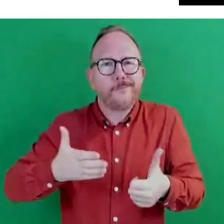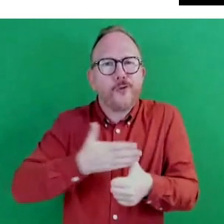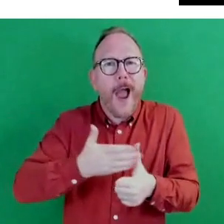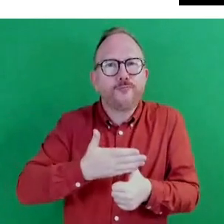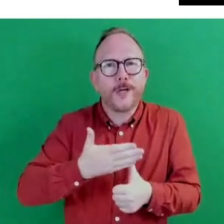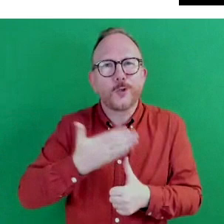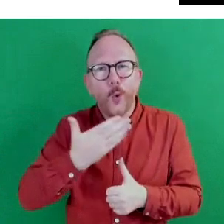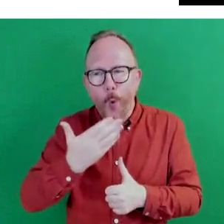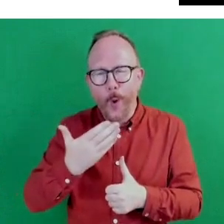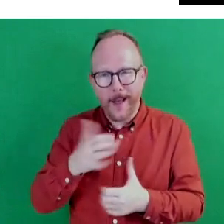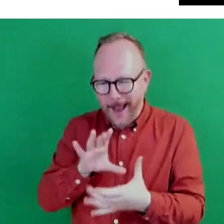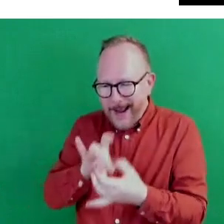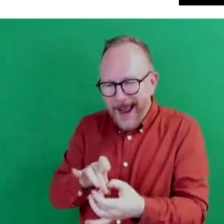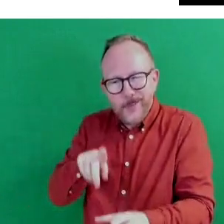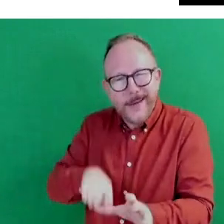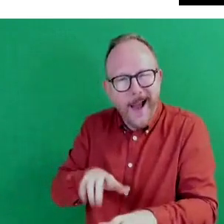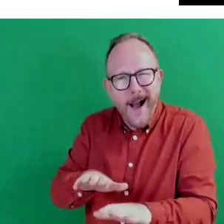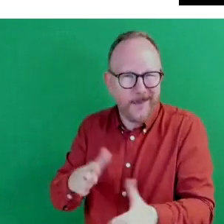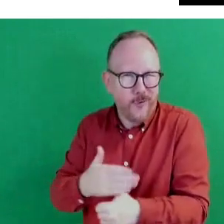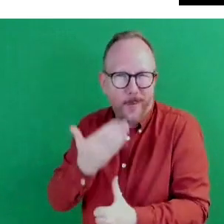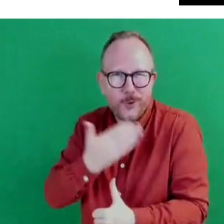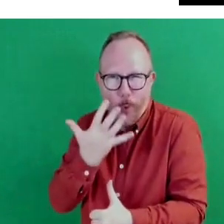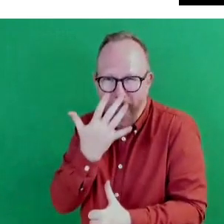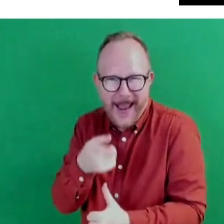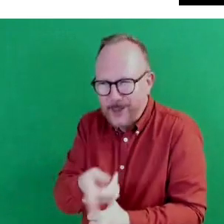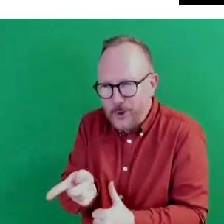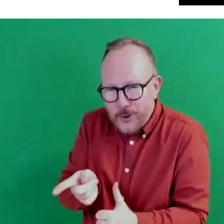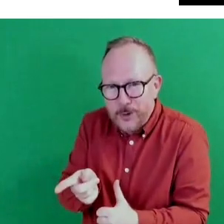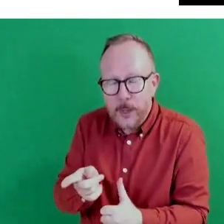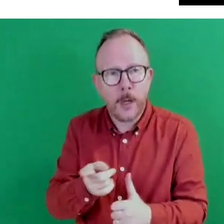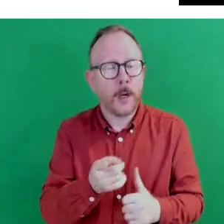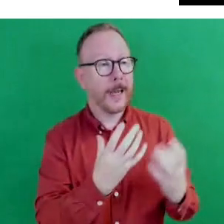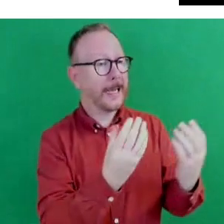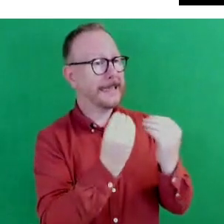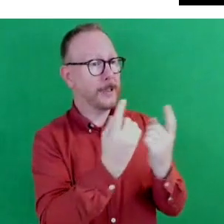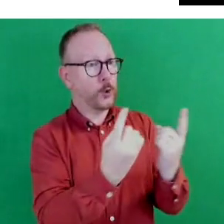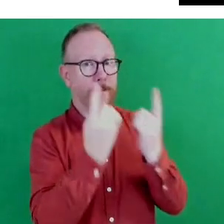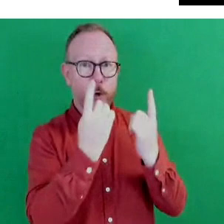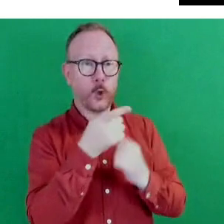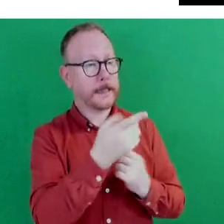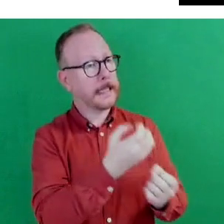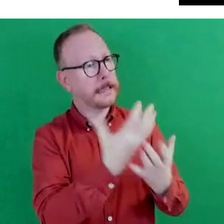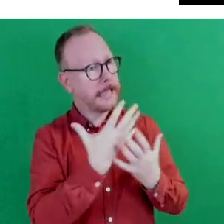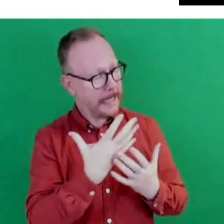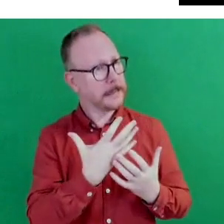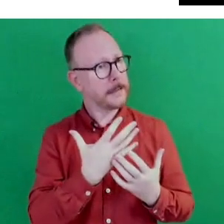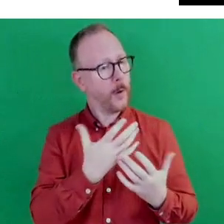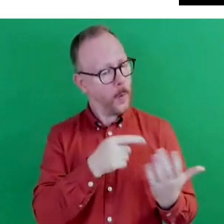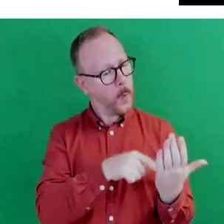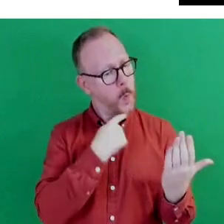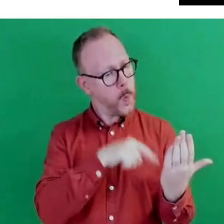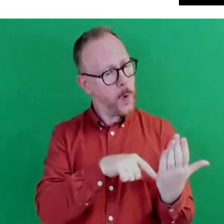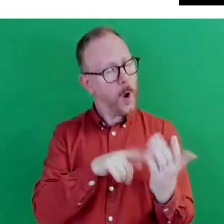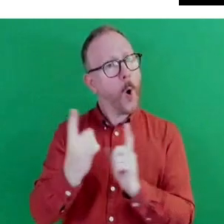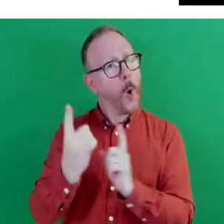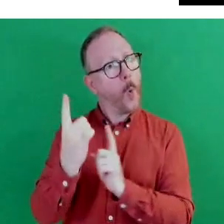primary school ages. And I remember they said, so the evidence base suggests that for one-to-one work with young people, it suggests